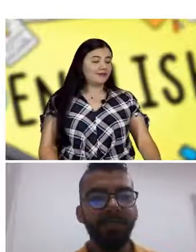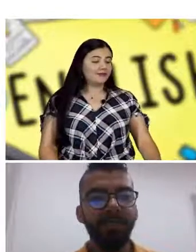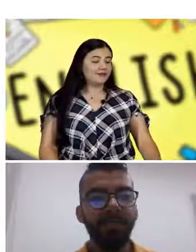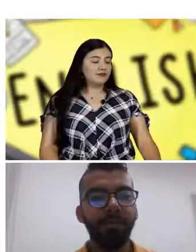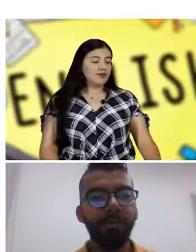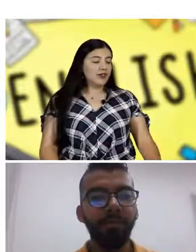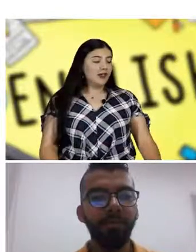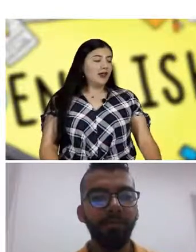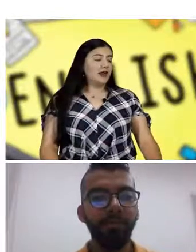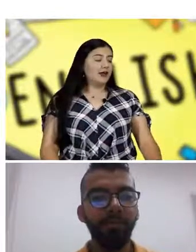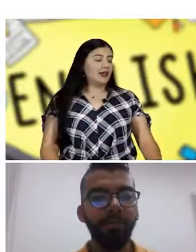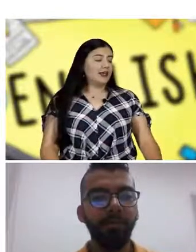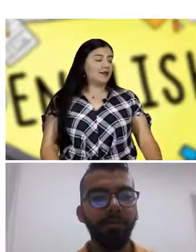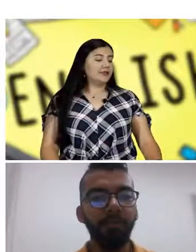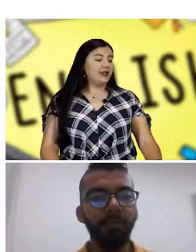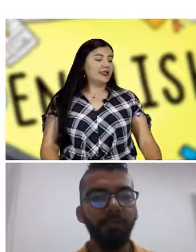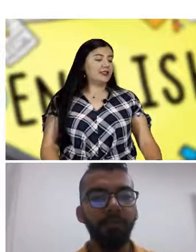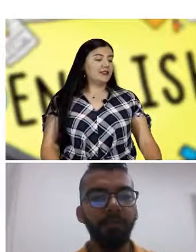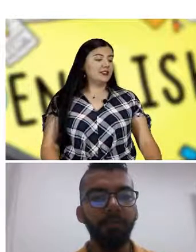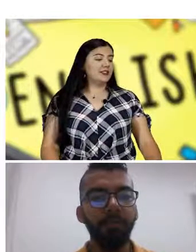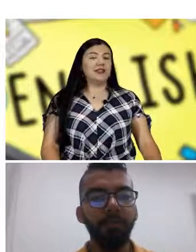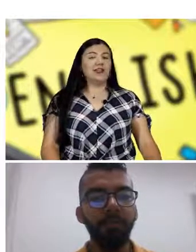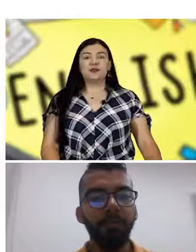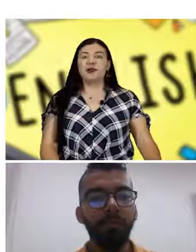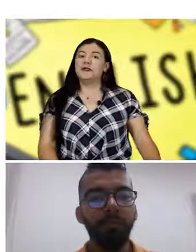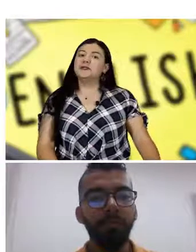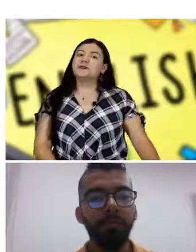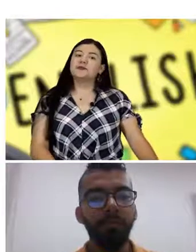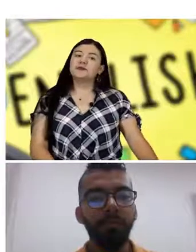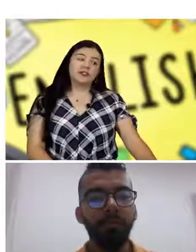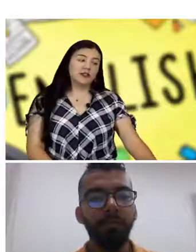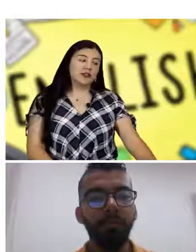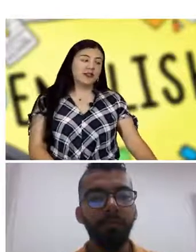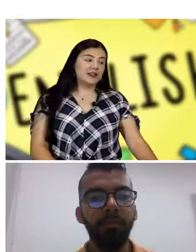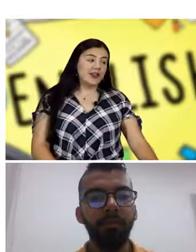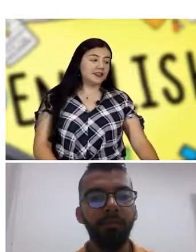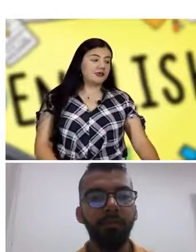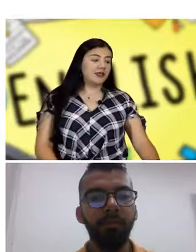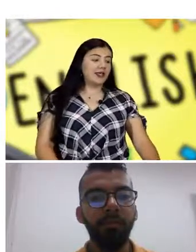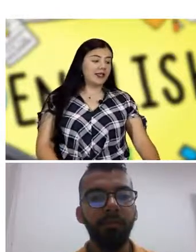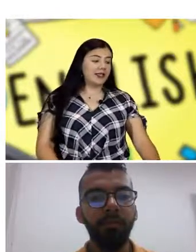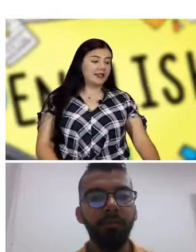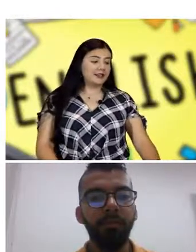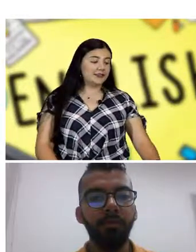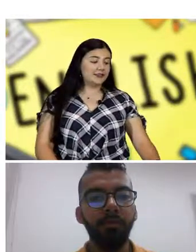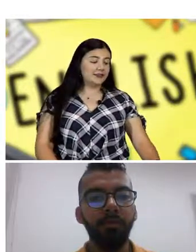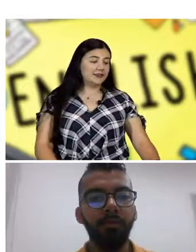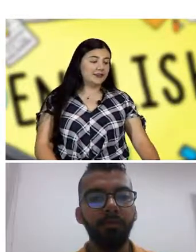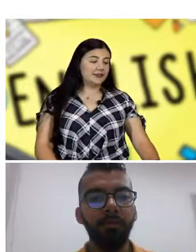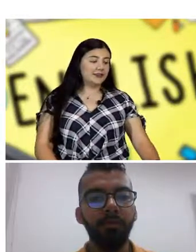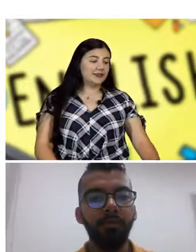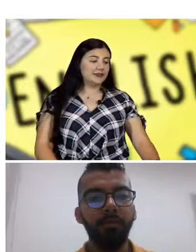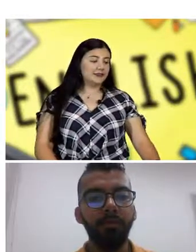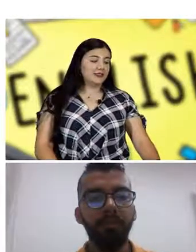good. Okay, let's continue with the next one. So the next one is,